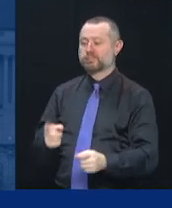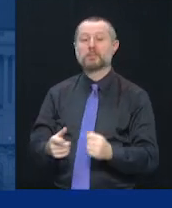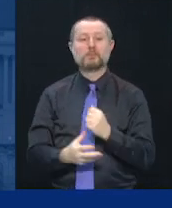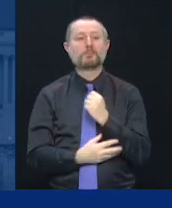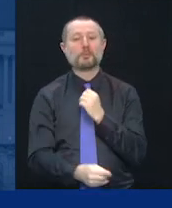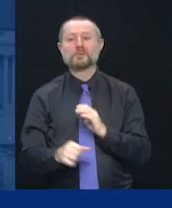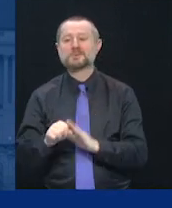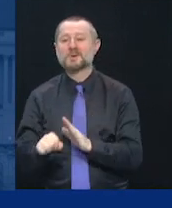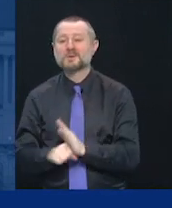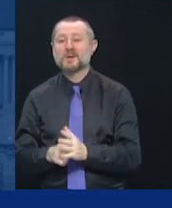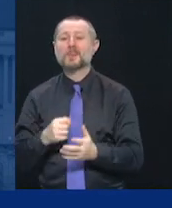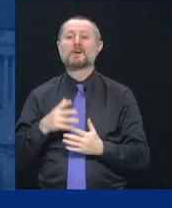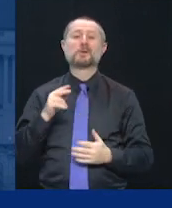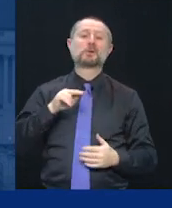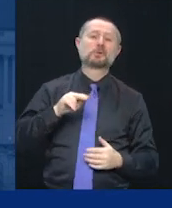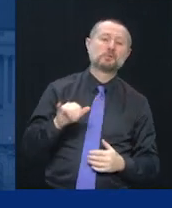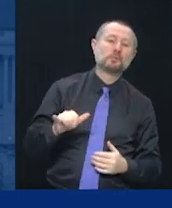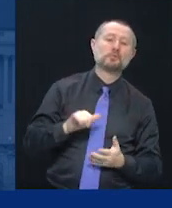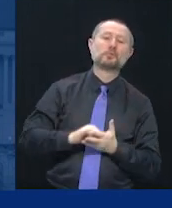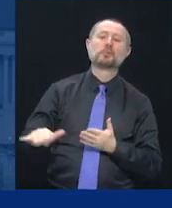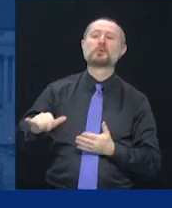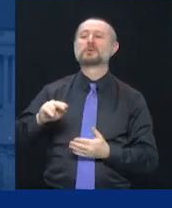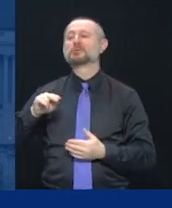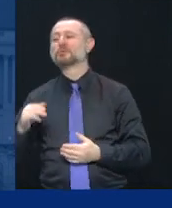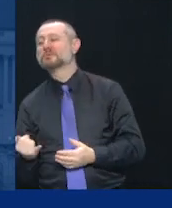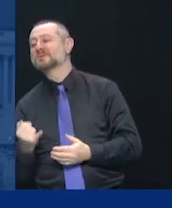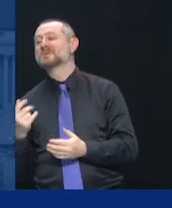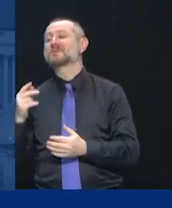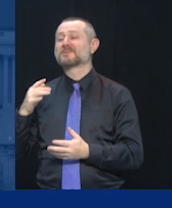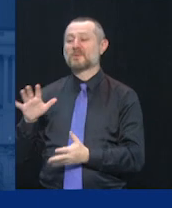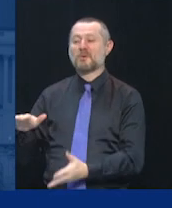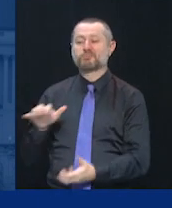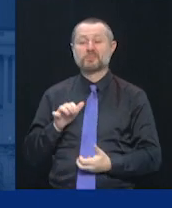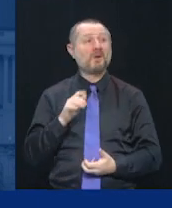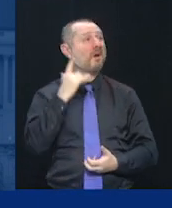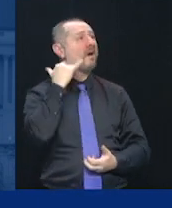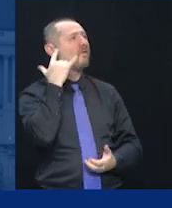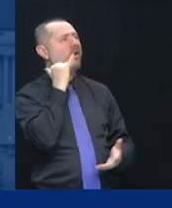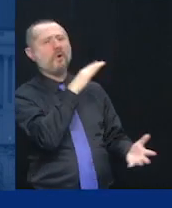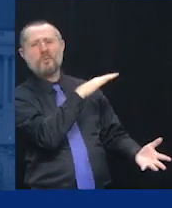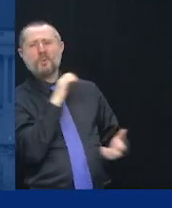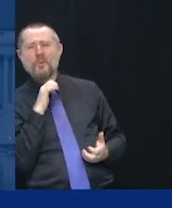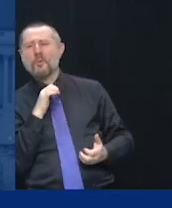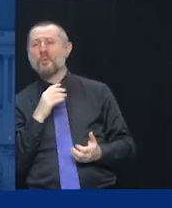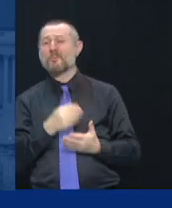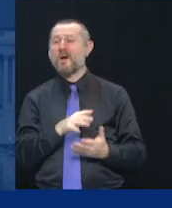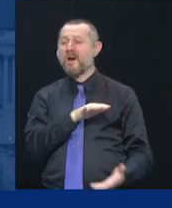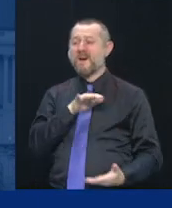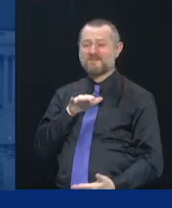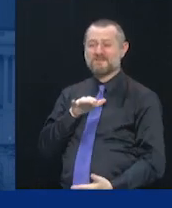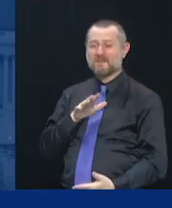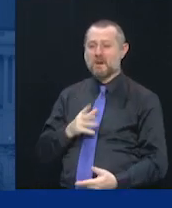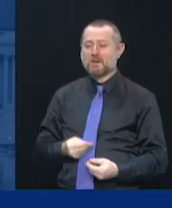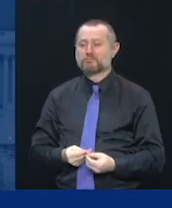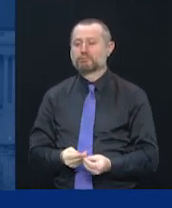from New Jersey, they took from Connecticut, they took from California, and they redistributed that money to